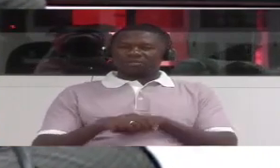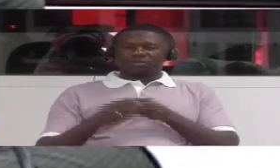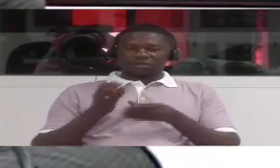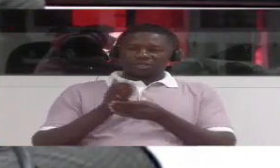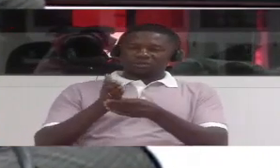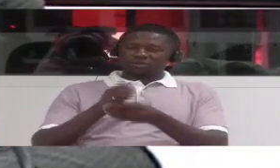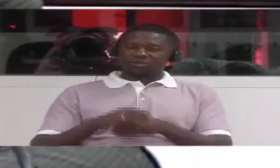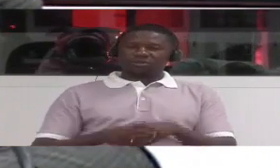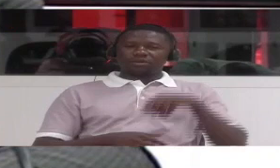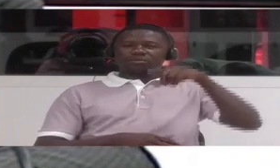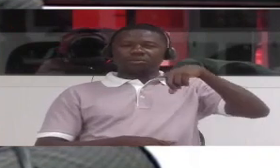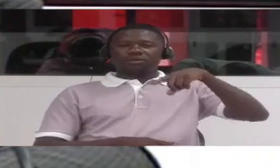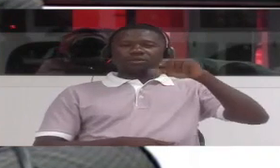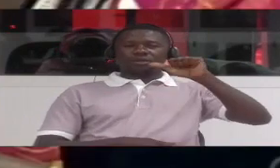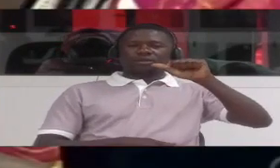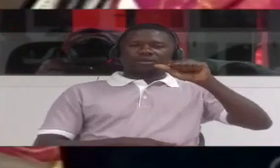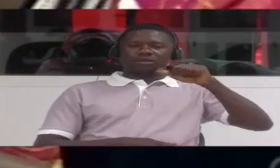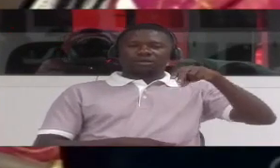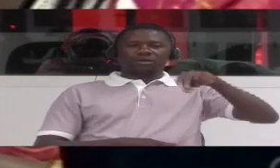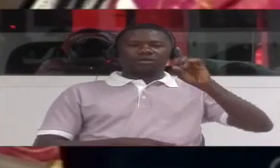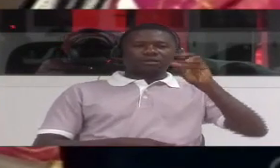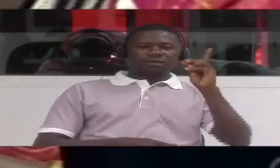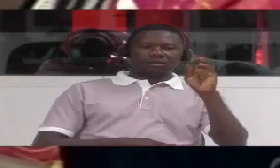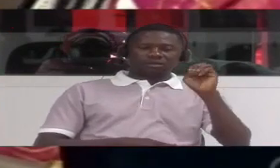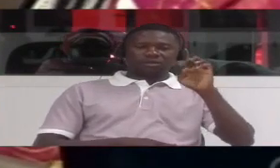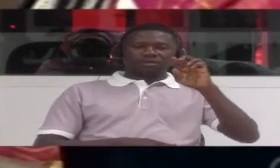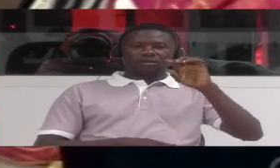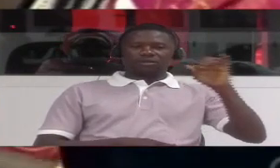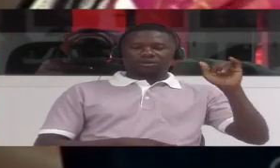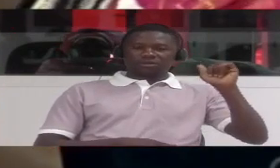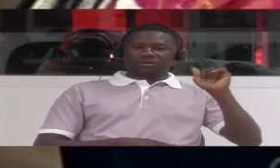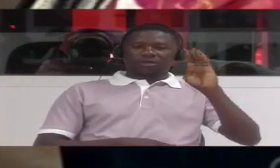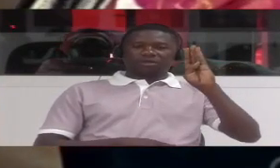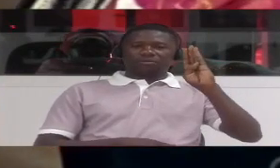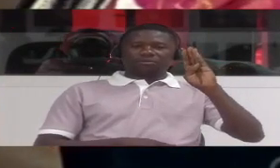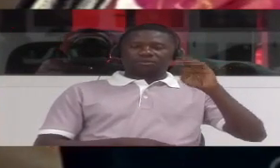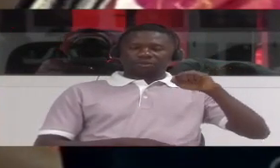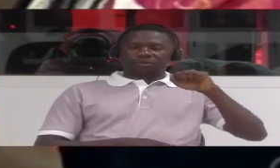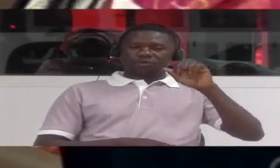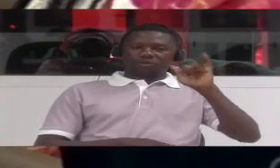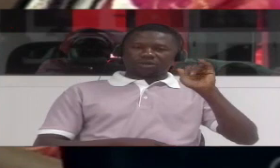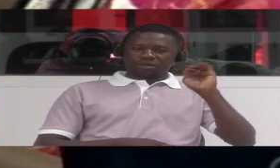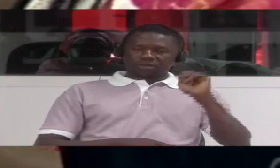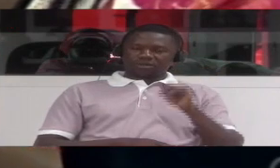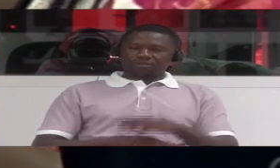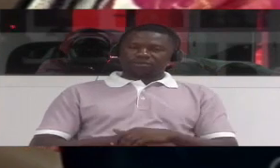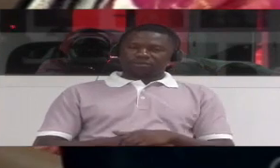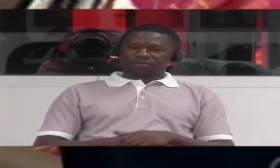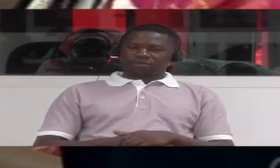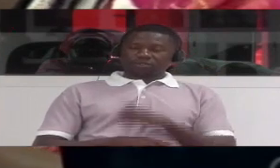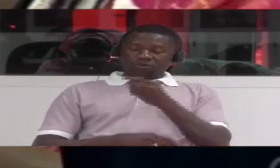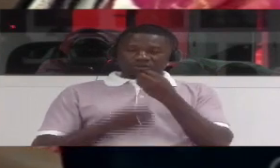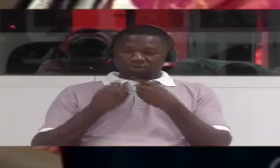You told us that by the time you got to Banjul Central Police, it was around closing time. Yes. Would that be around